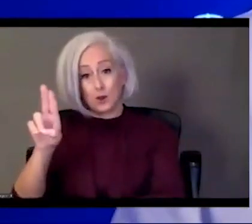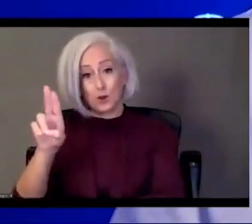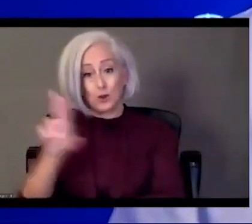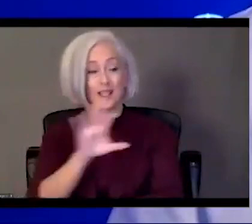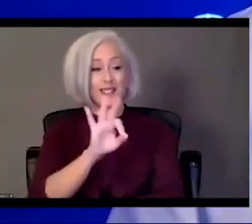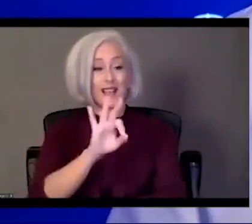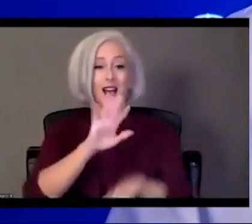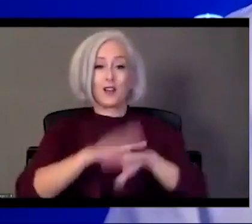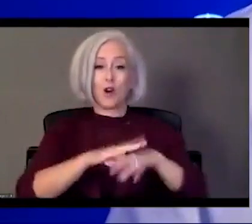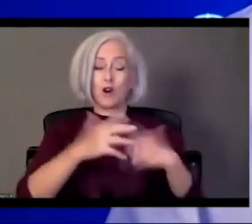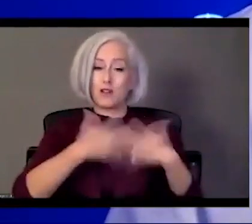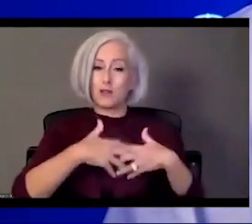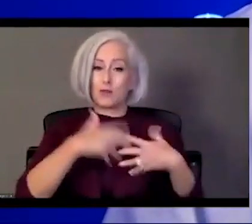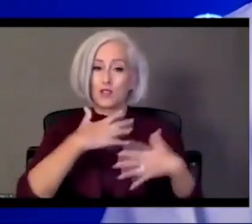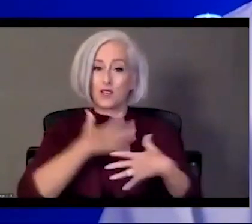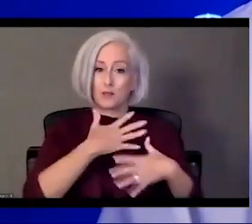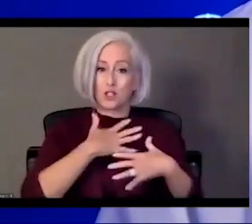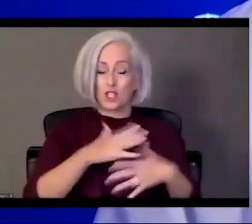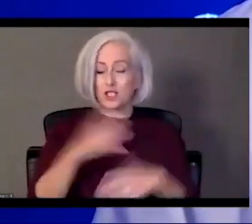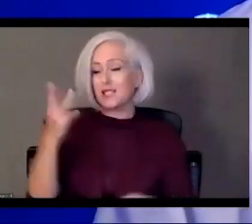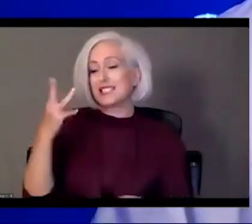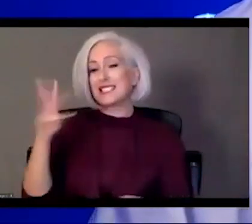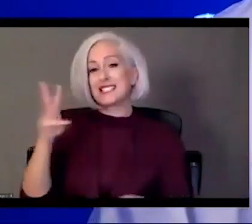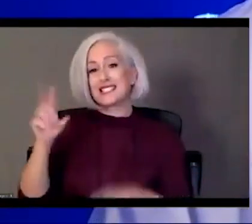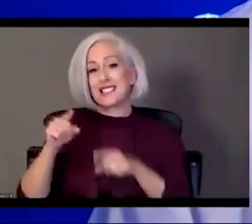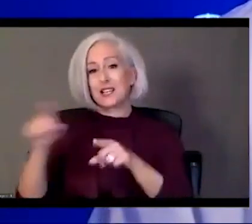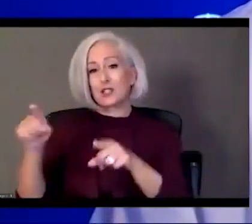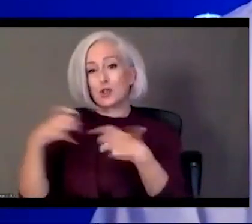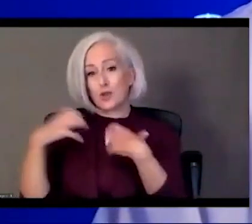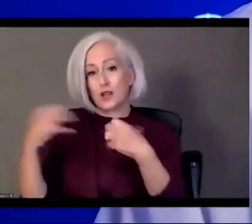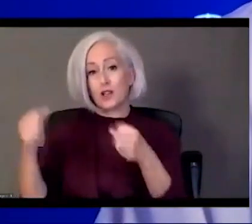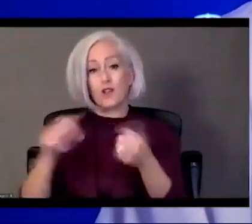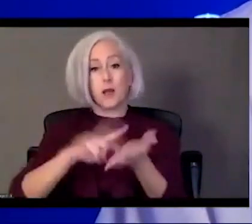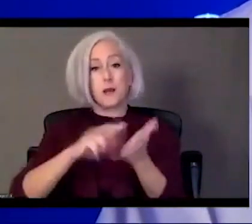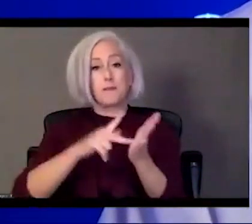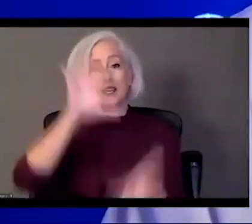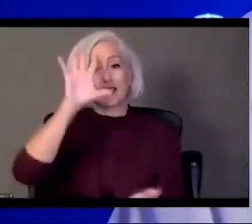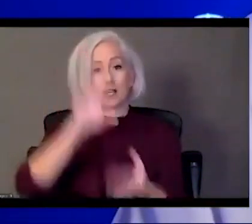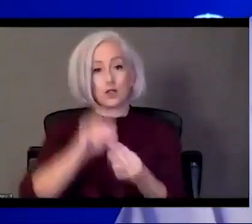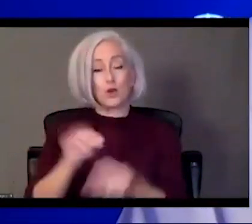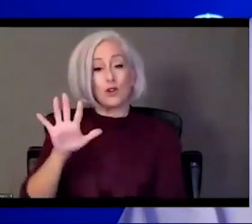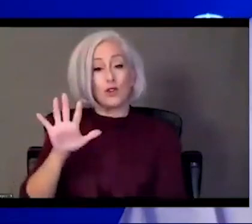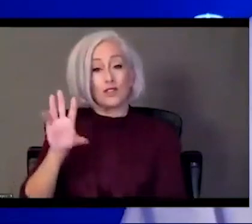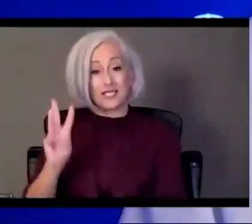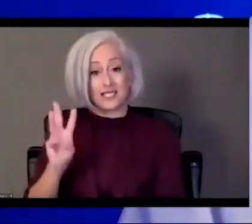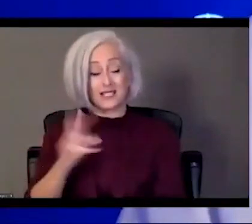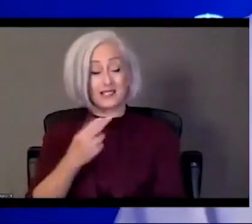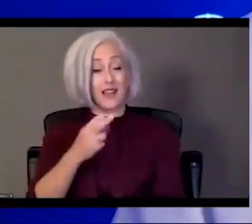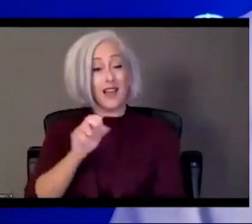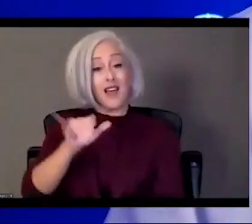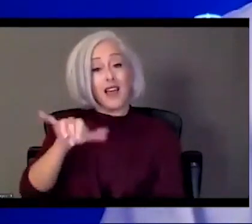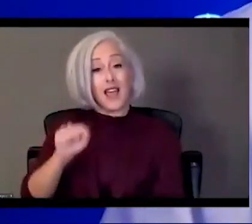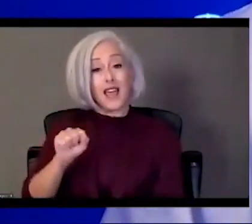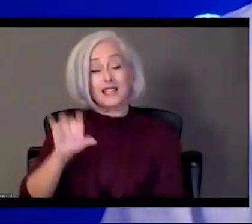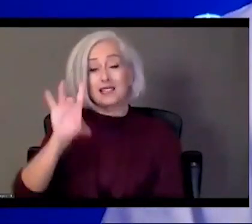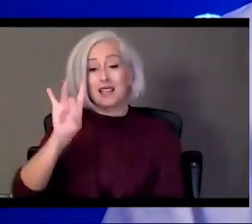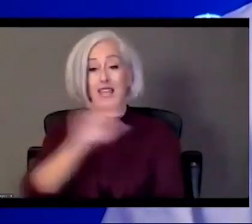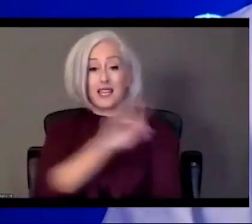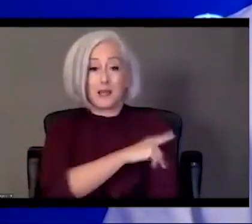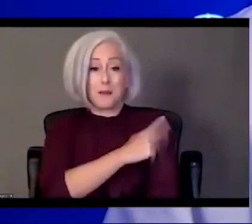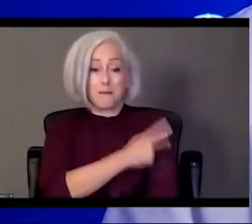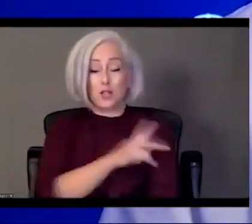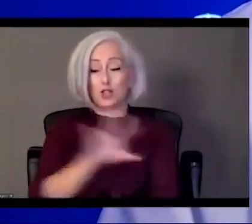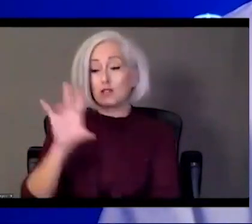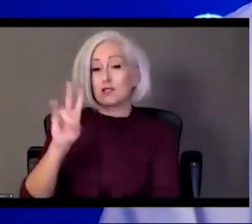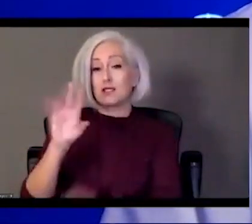in that recovery period. So a total of 56. Hays still does have 8 total patients with 7 active and 1 in that recovery